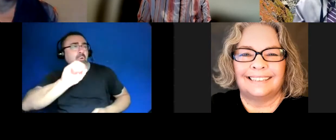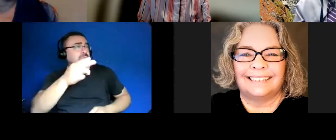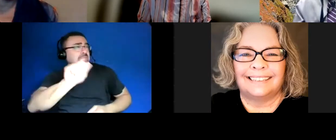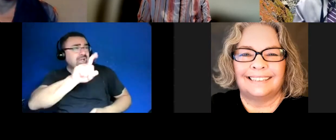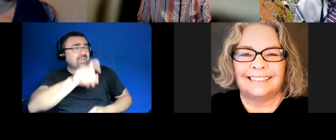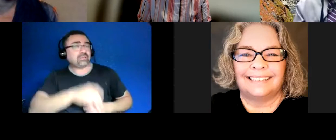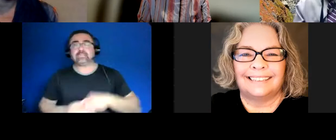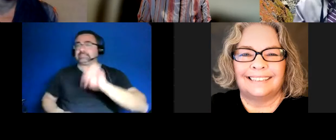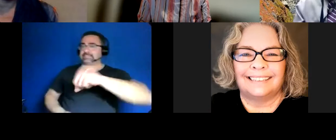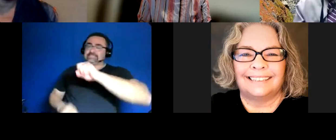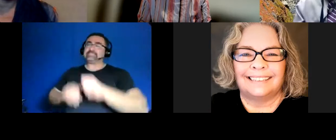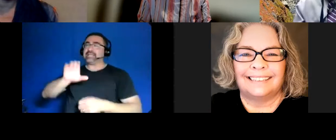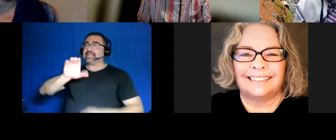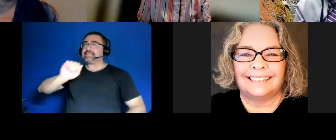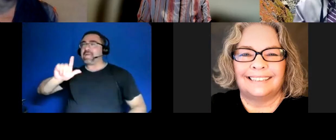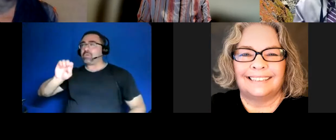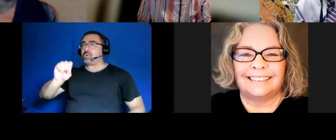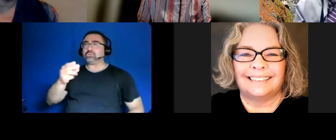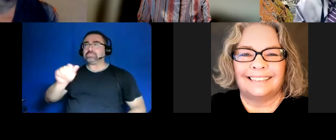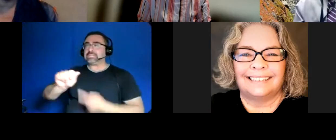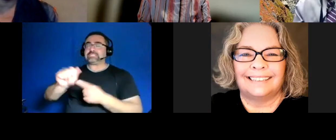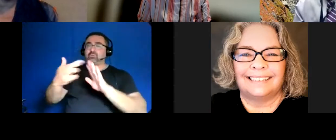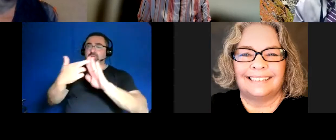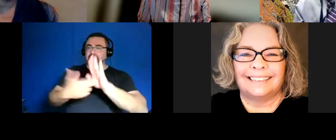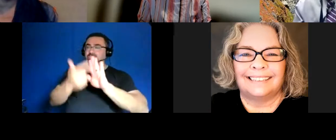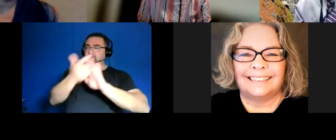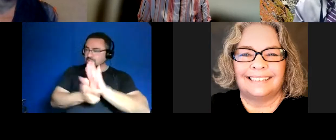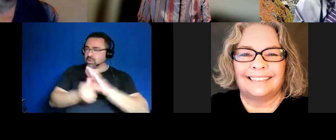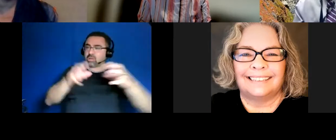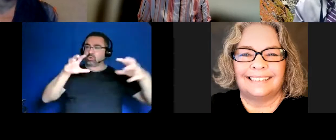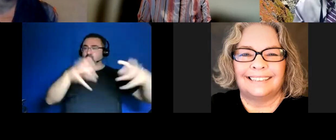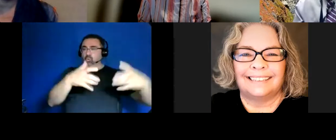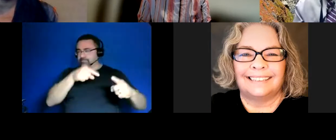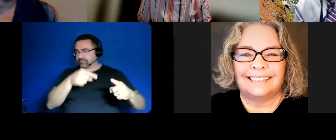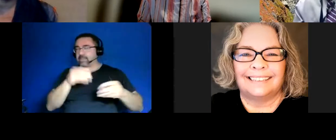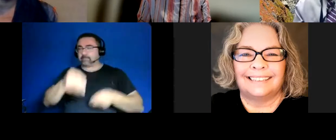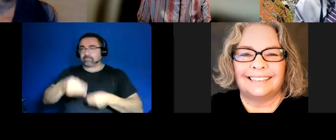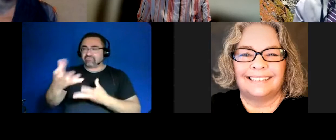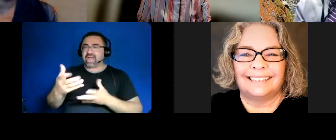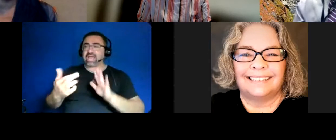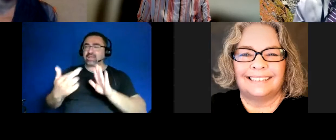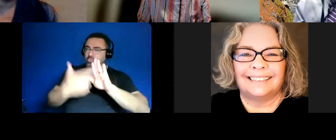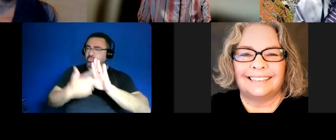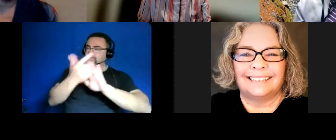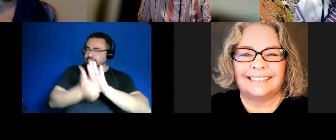Yeah, Cal OSHA is the regulation body that provides regulations